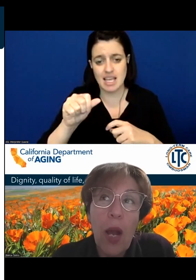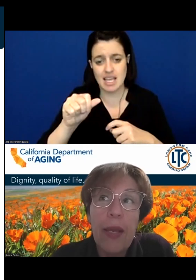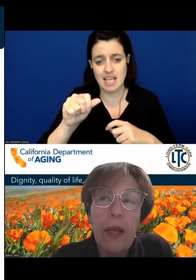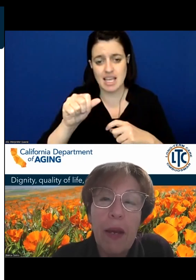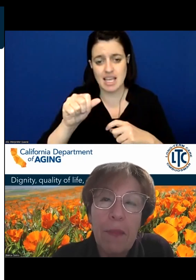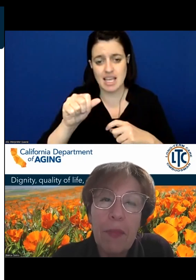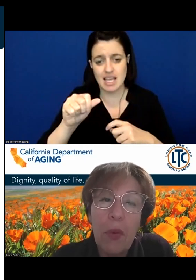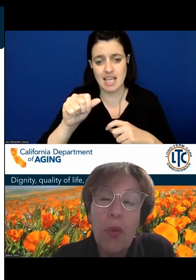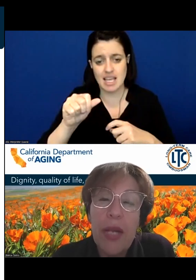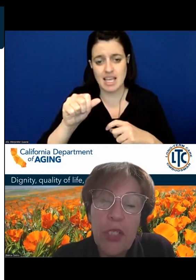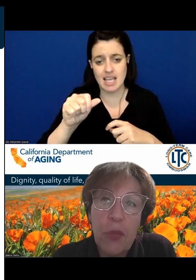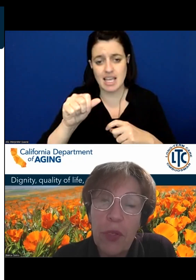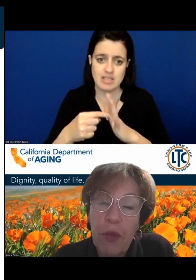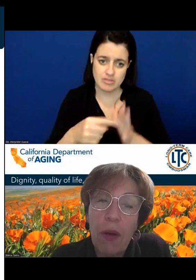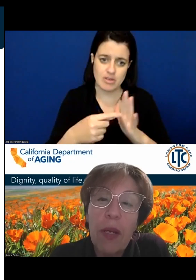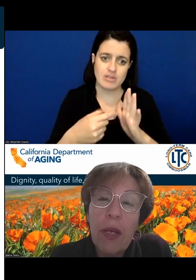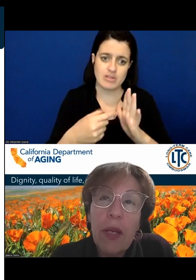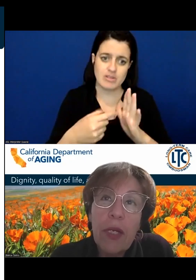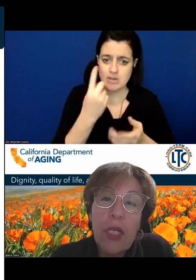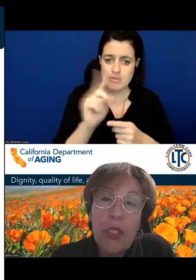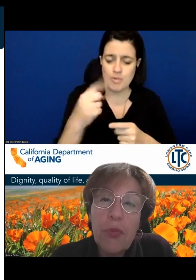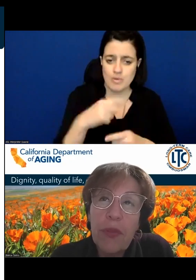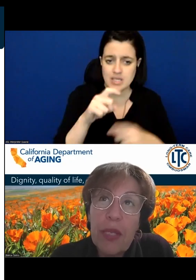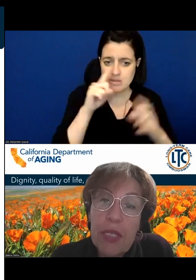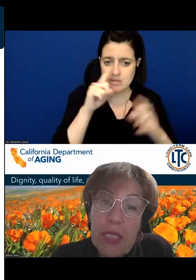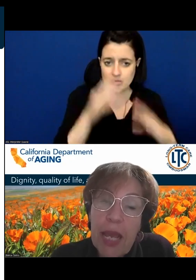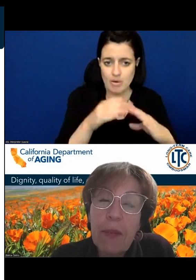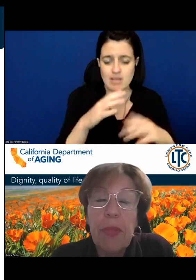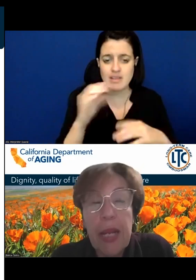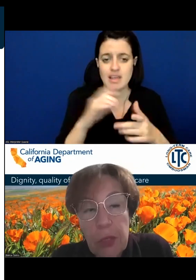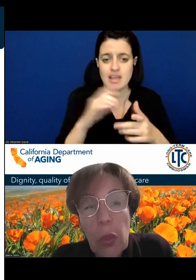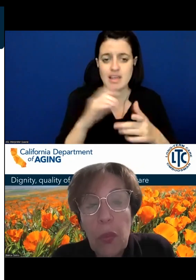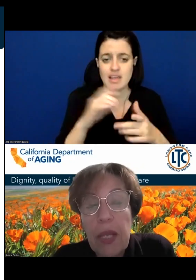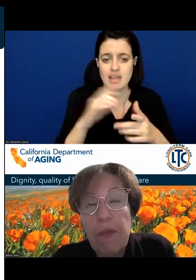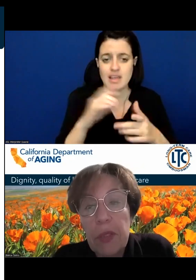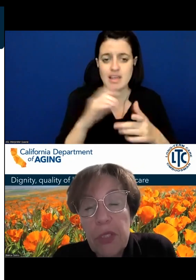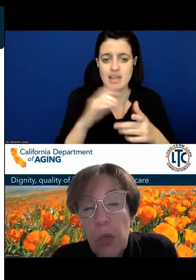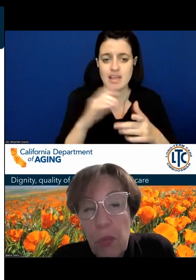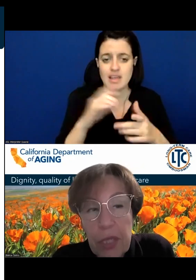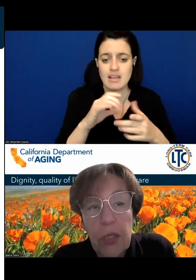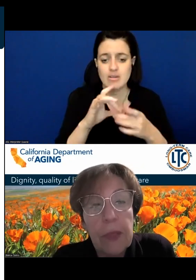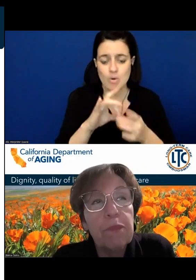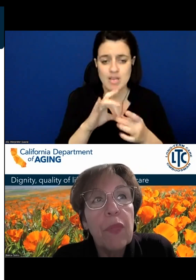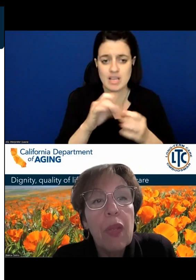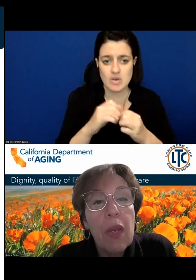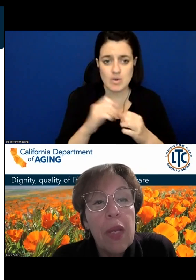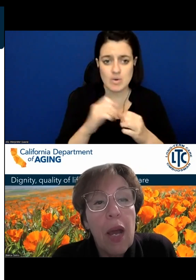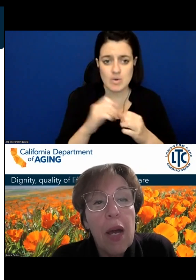and why coordination with not just within the state, but at the local level is so